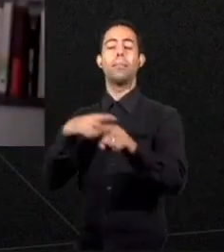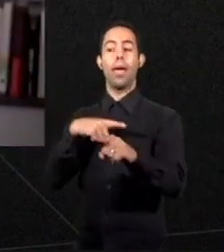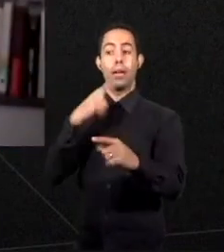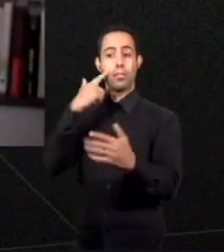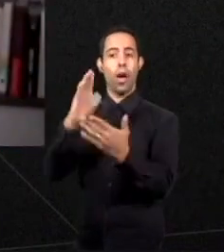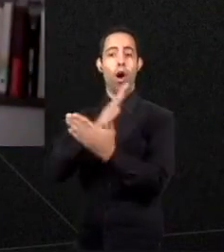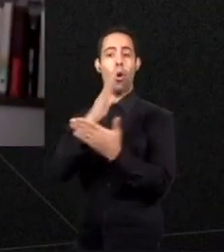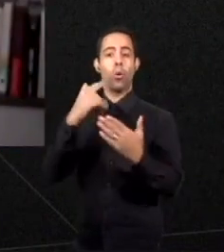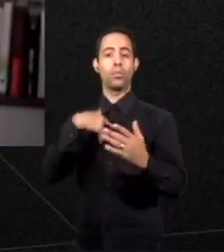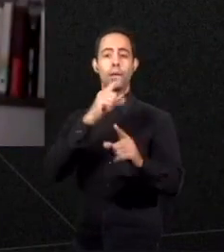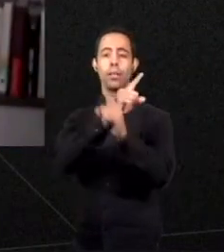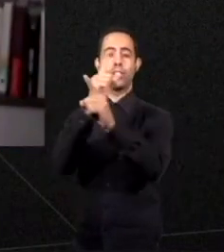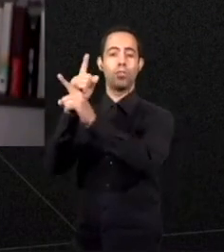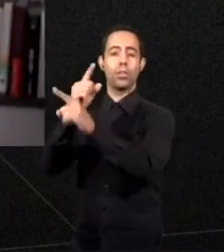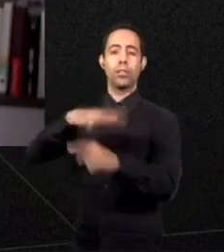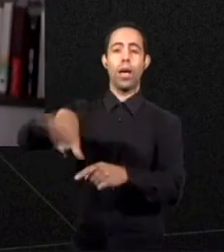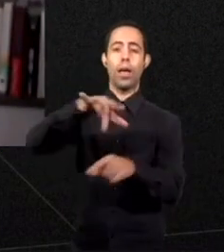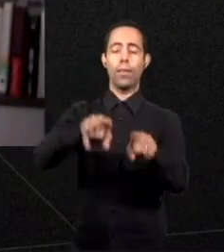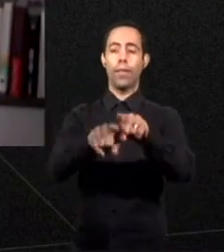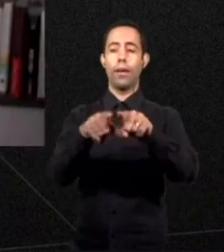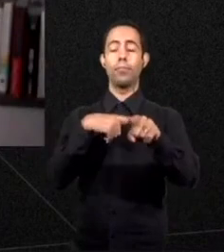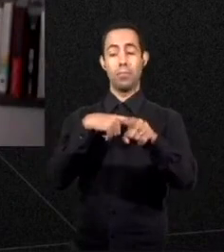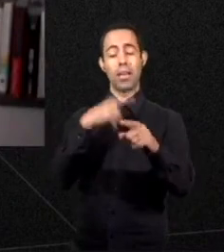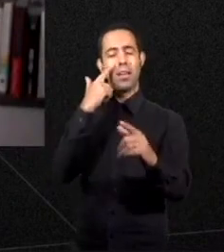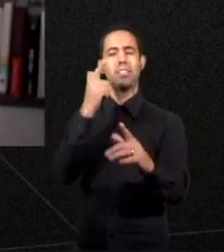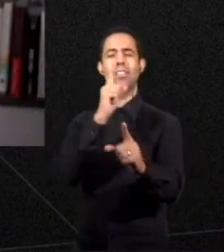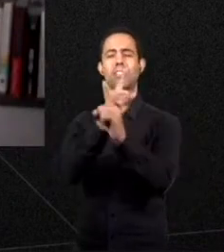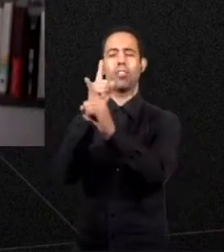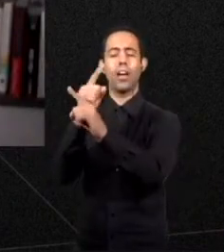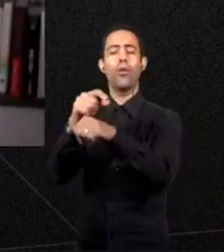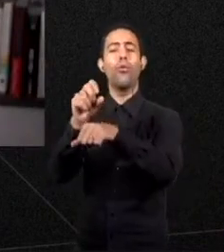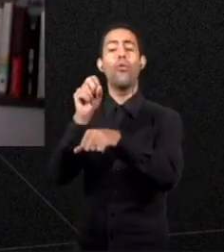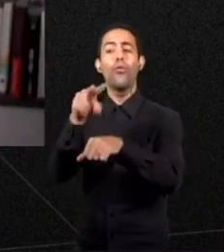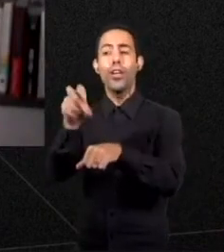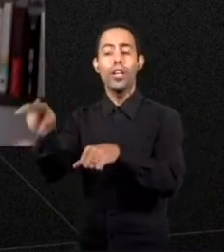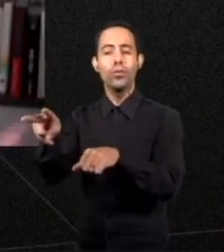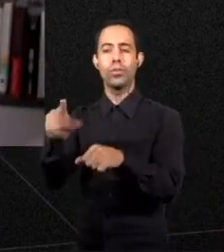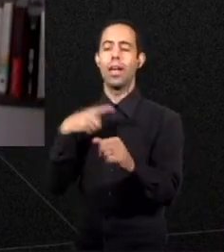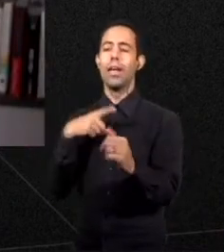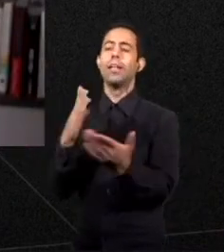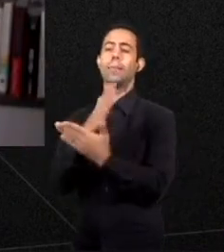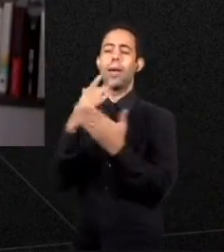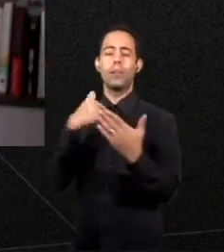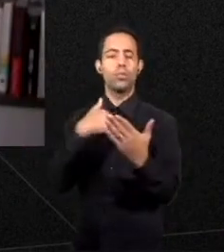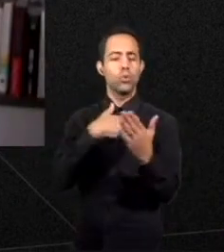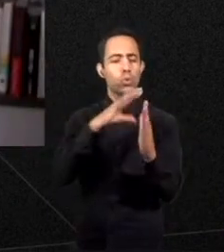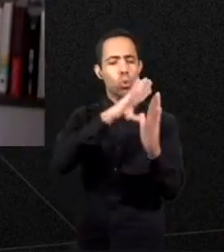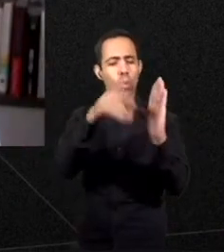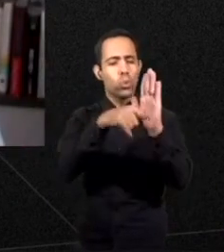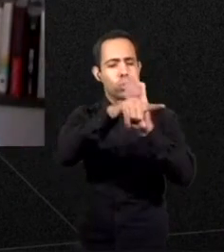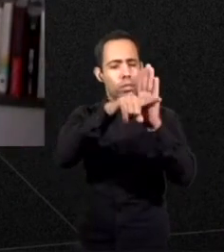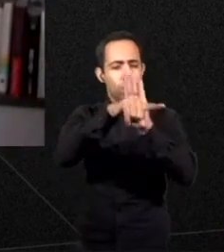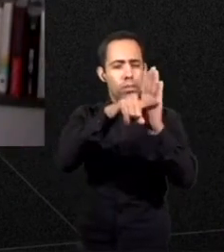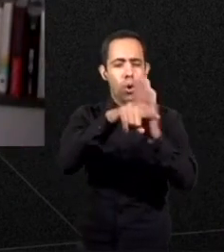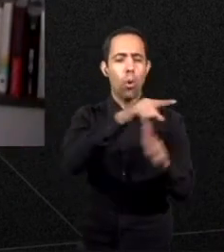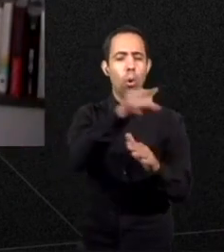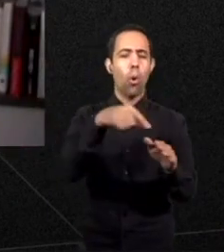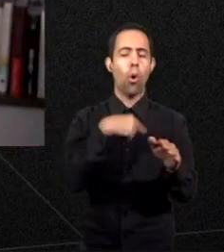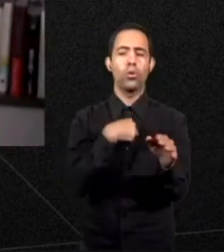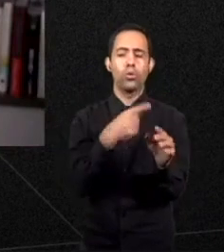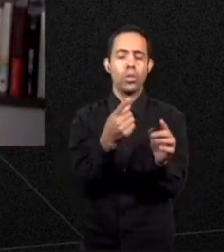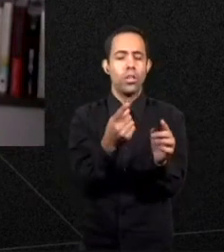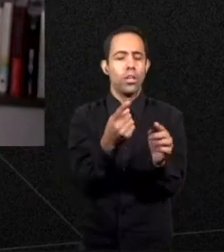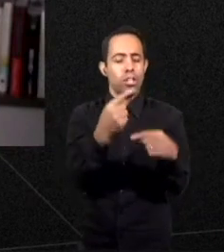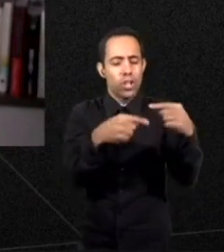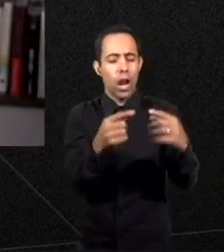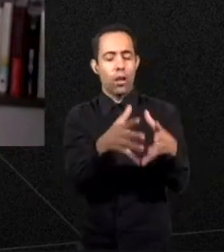correctly, to sequence its entire genetic code, and even to develop tests to know who has the virus